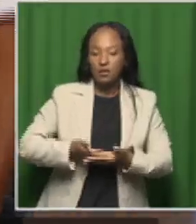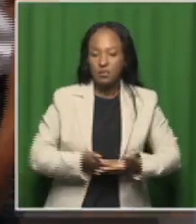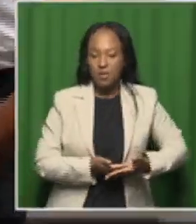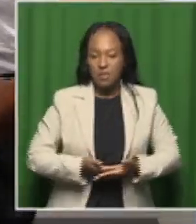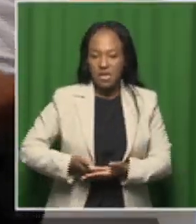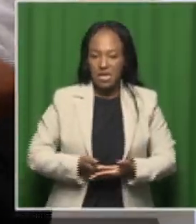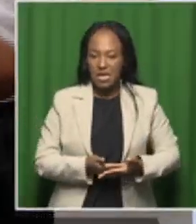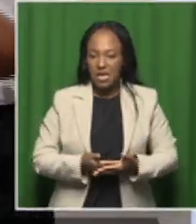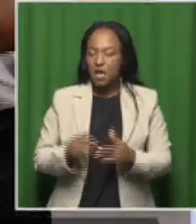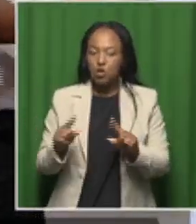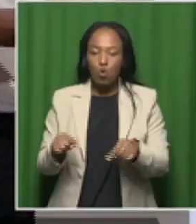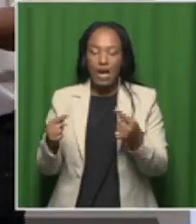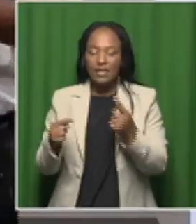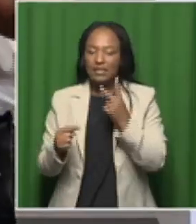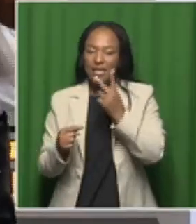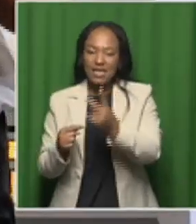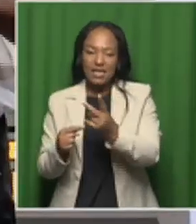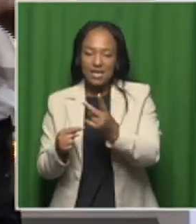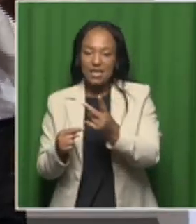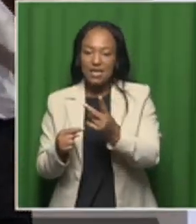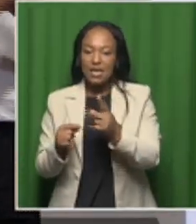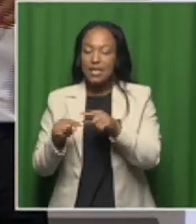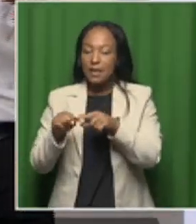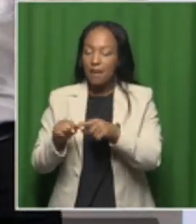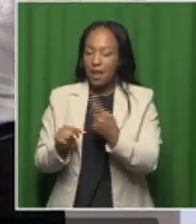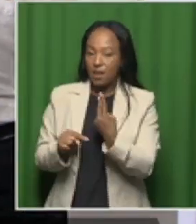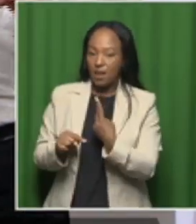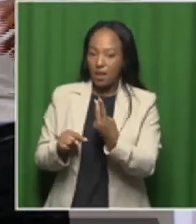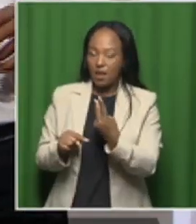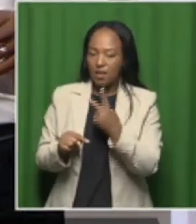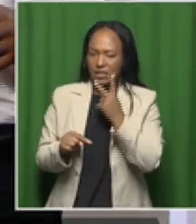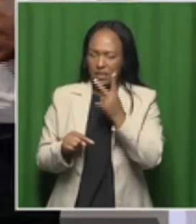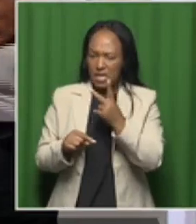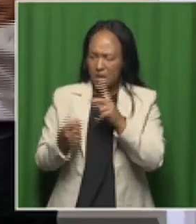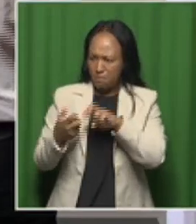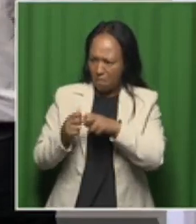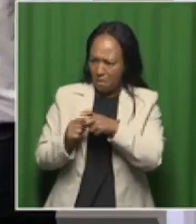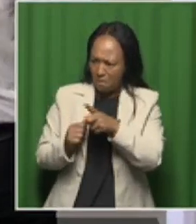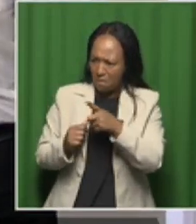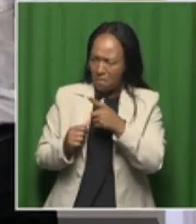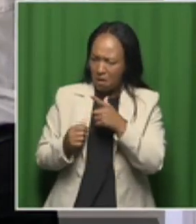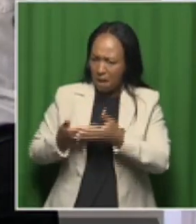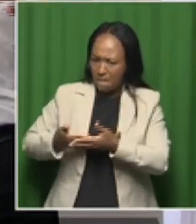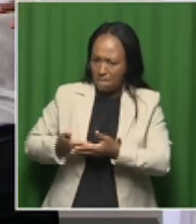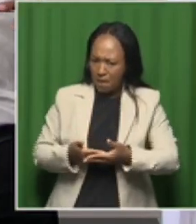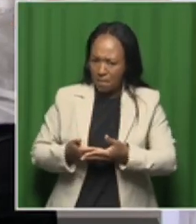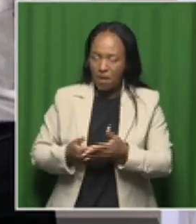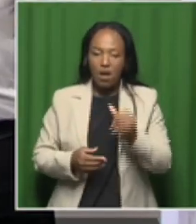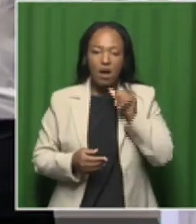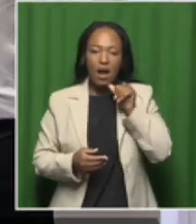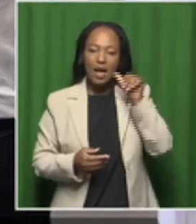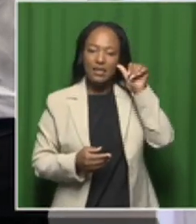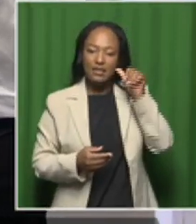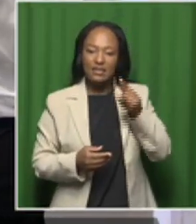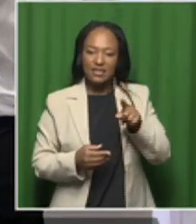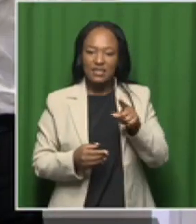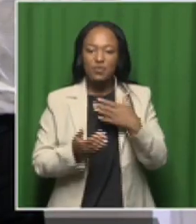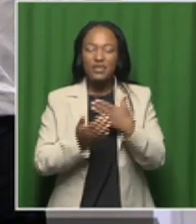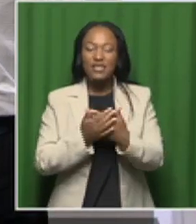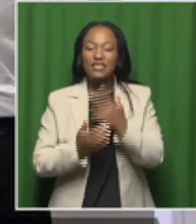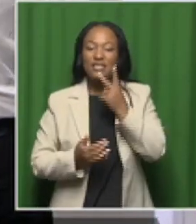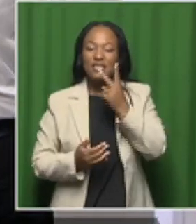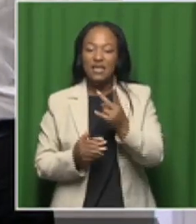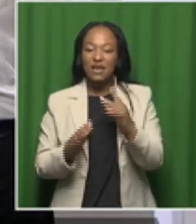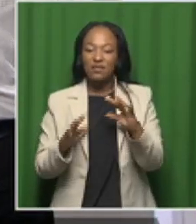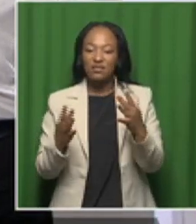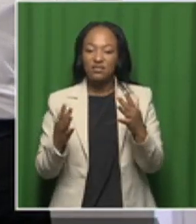cannot see it, but it depends on you and I to realize there's a problem on the baby. Yeah. Otherwise, on an adult patient, we can see,